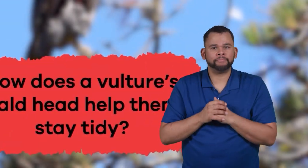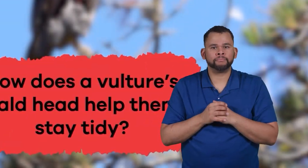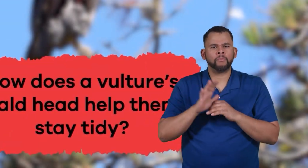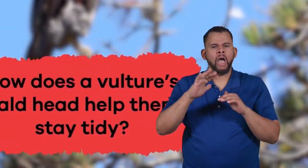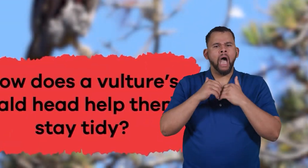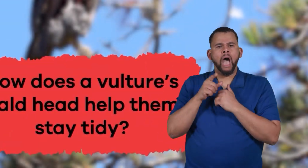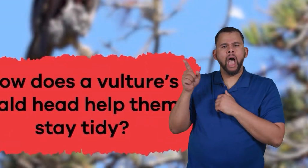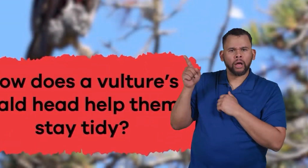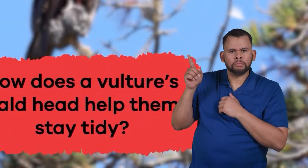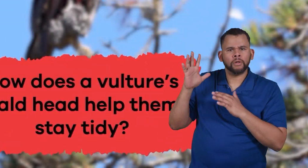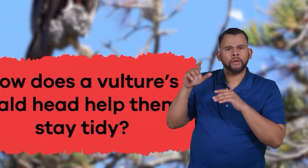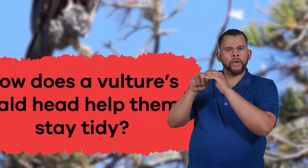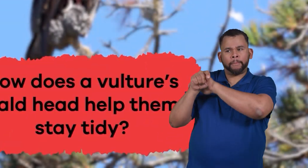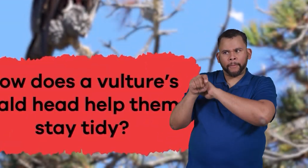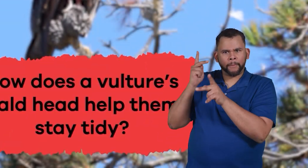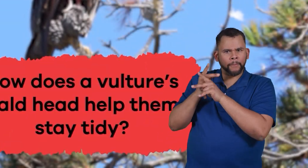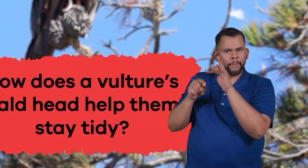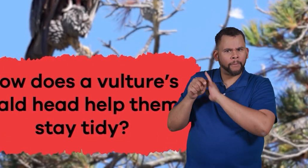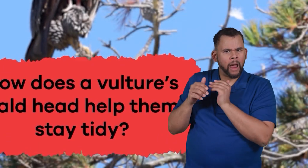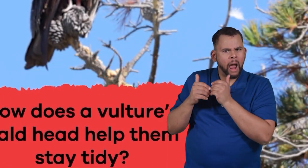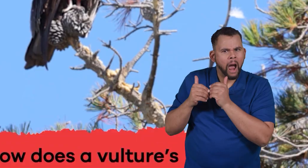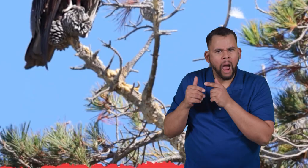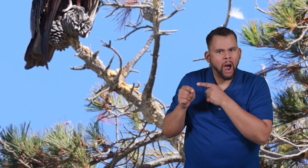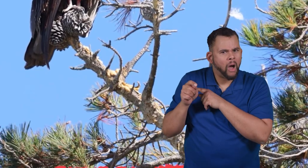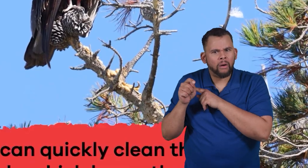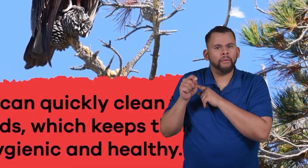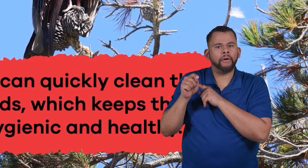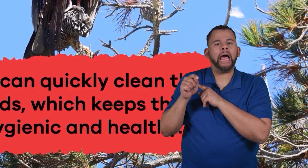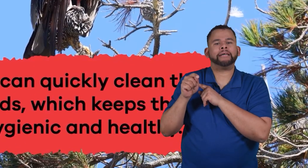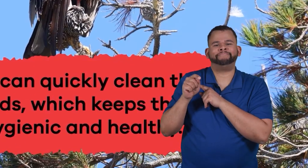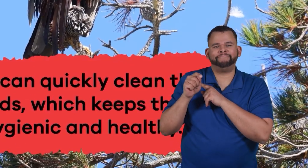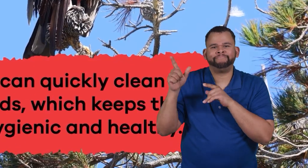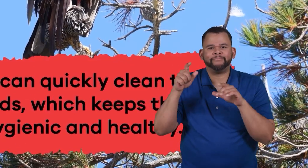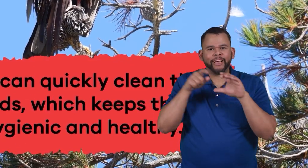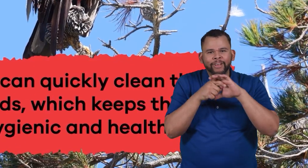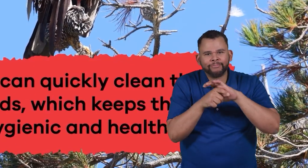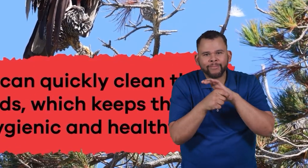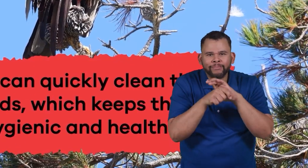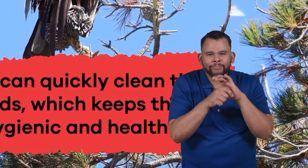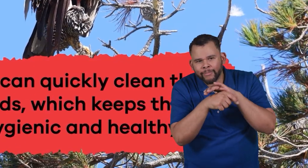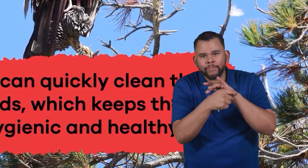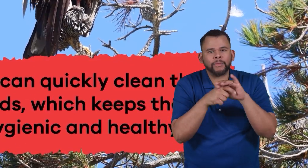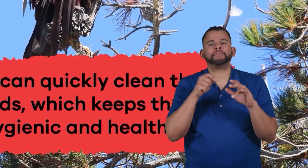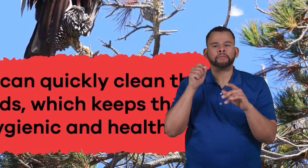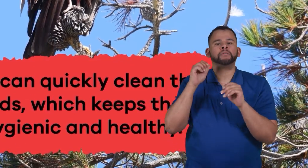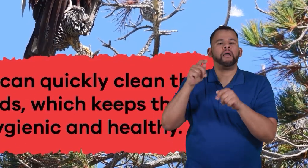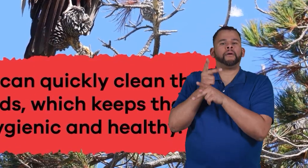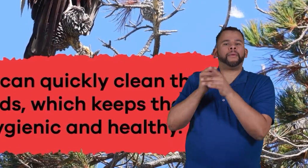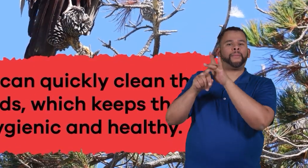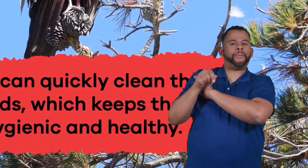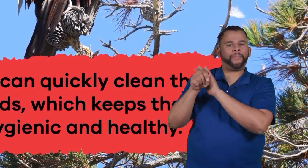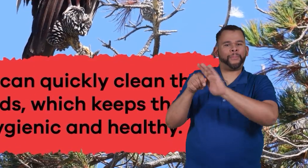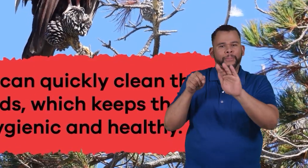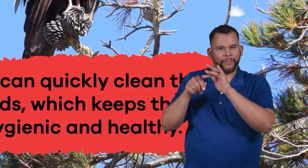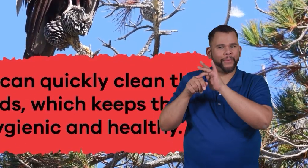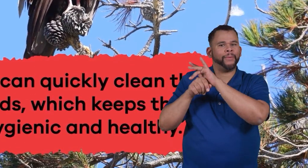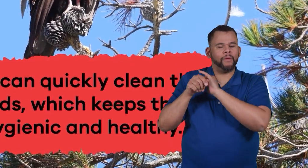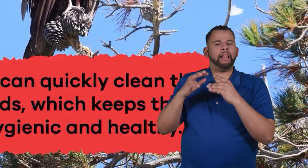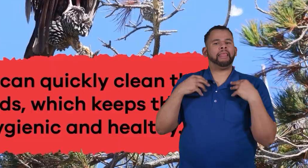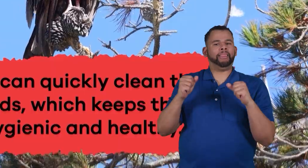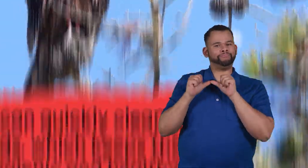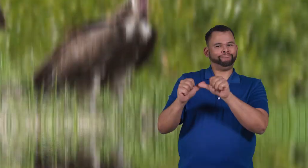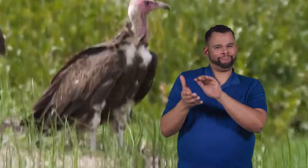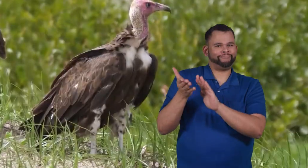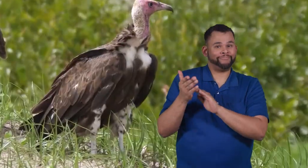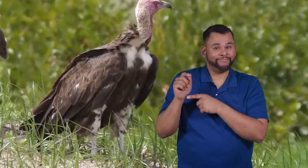a vulture's bald head help them stay tidy? They can quickly clean their heads, which keeps them hygienic and